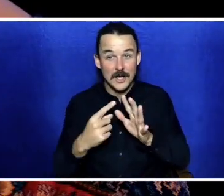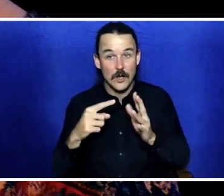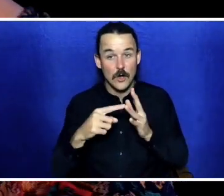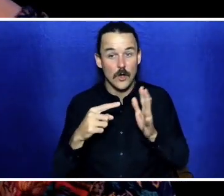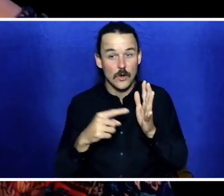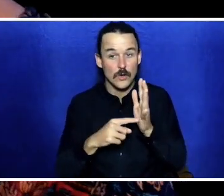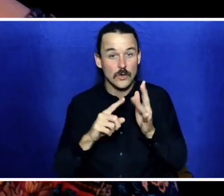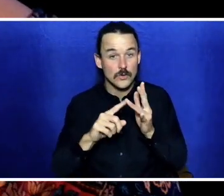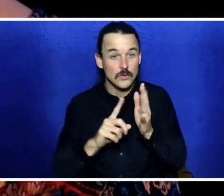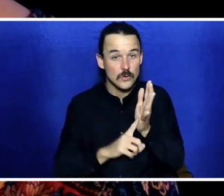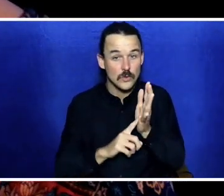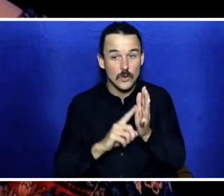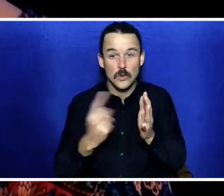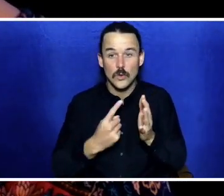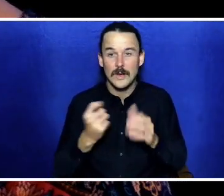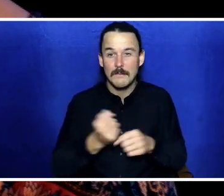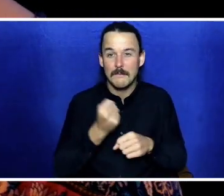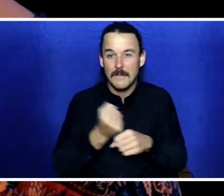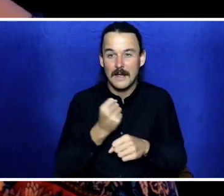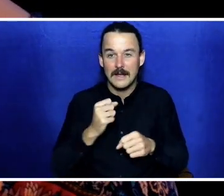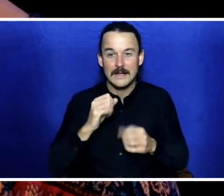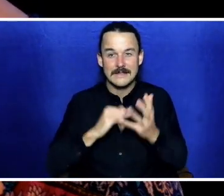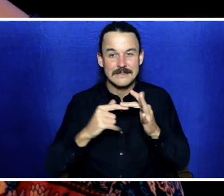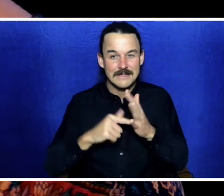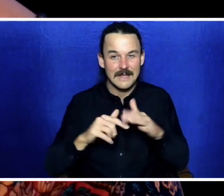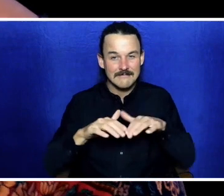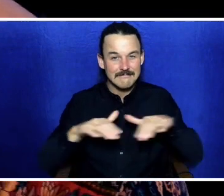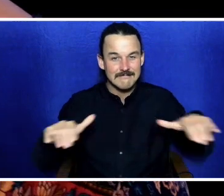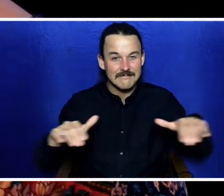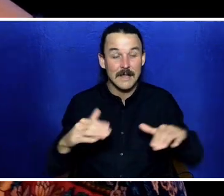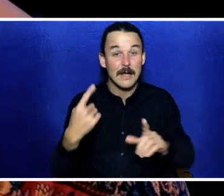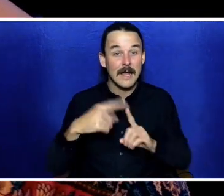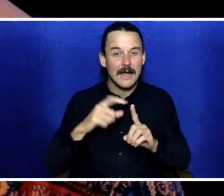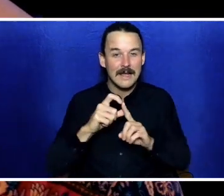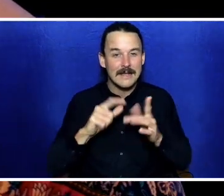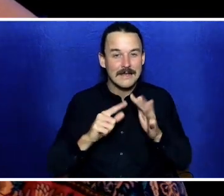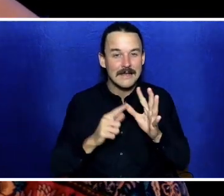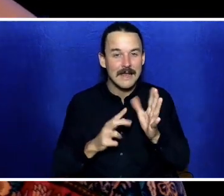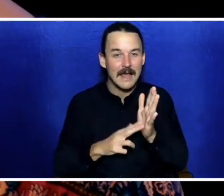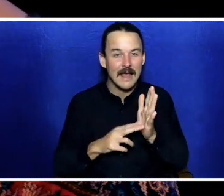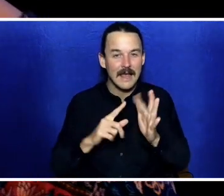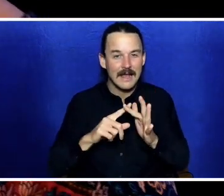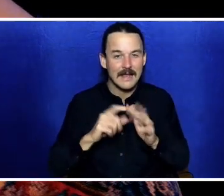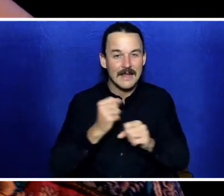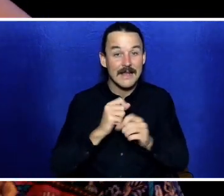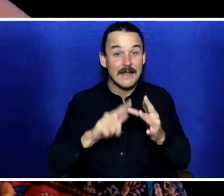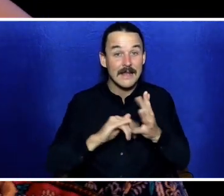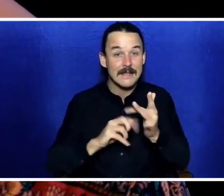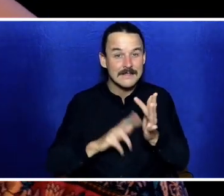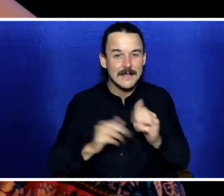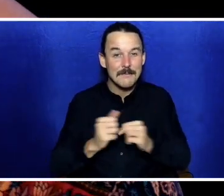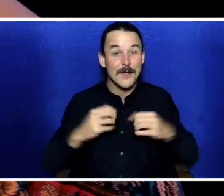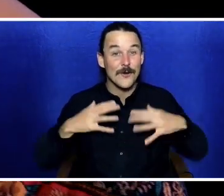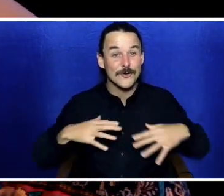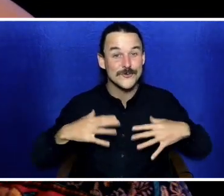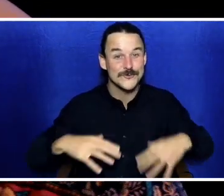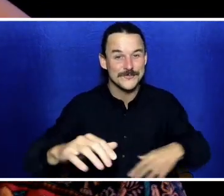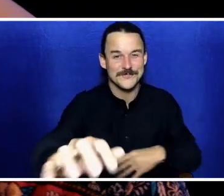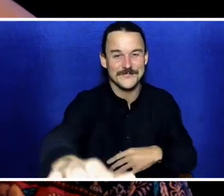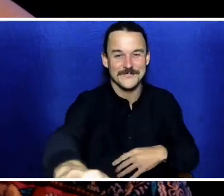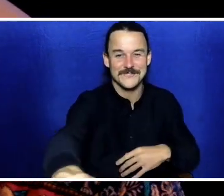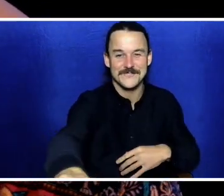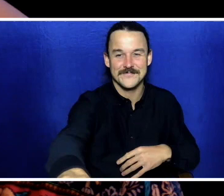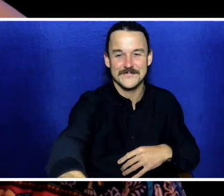set, and the wonderful Deanne Gilson, who will design the cultural elements for the costumes. They'll be